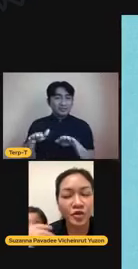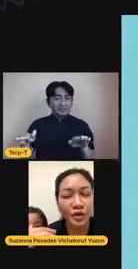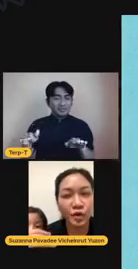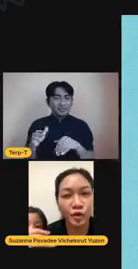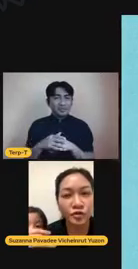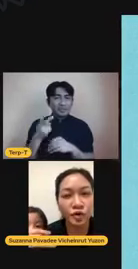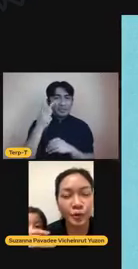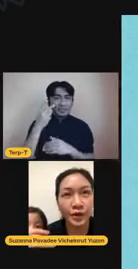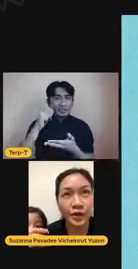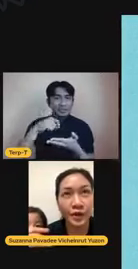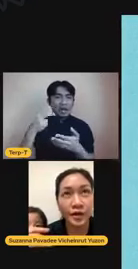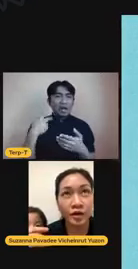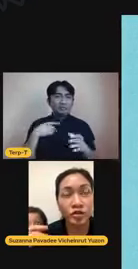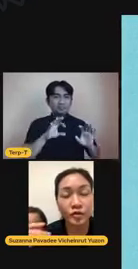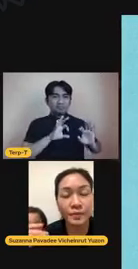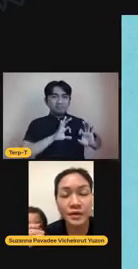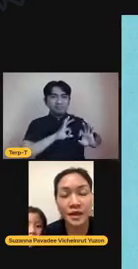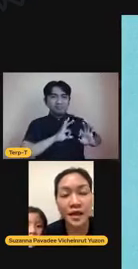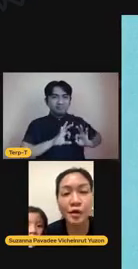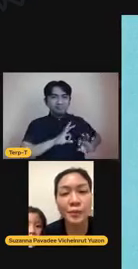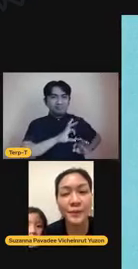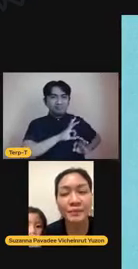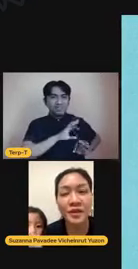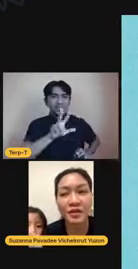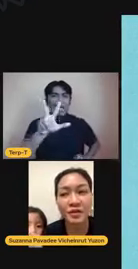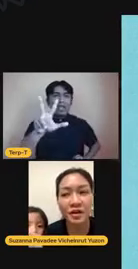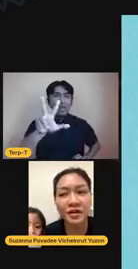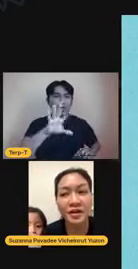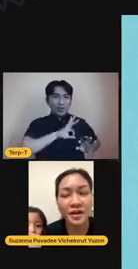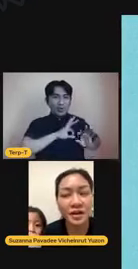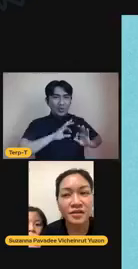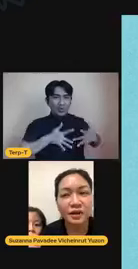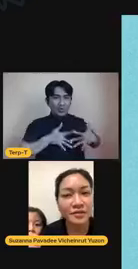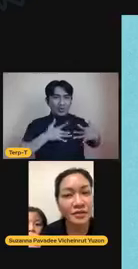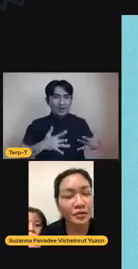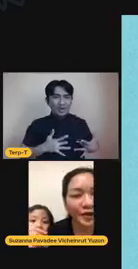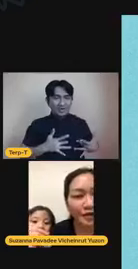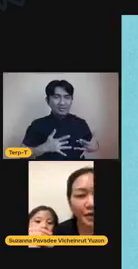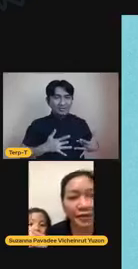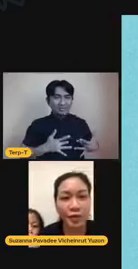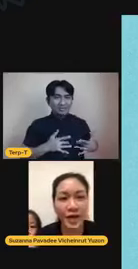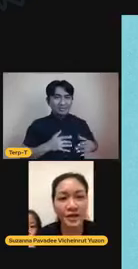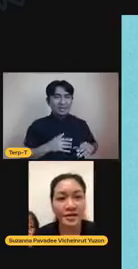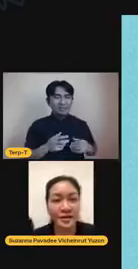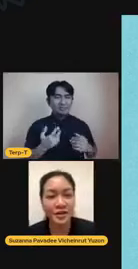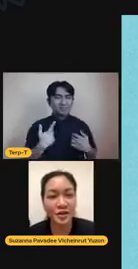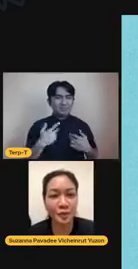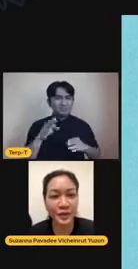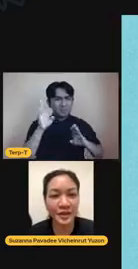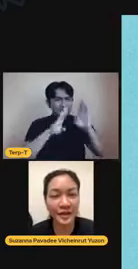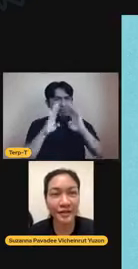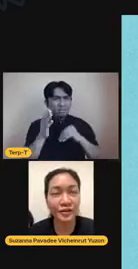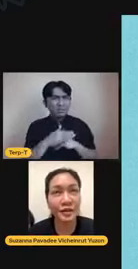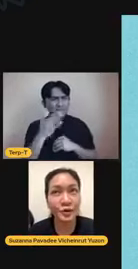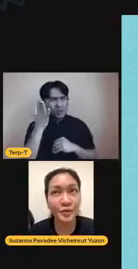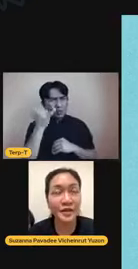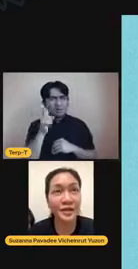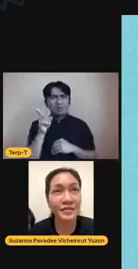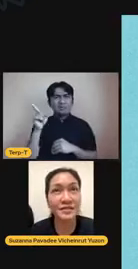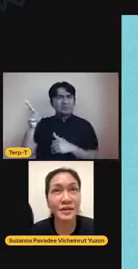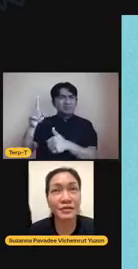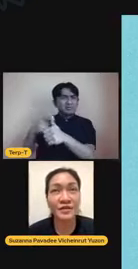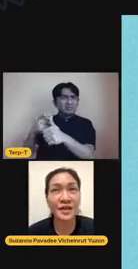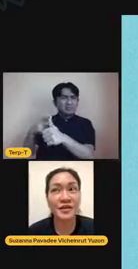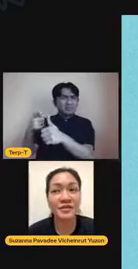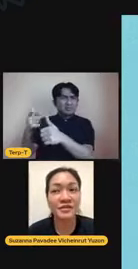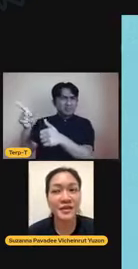she had 3 holes open and also a PDA open in her heart. So I was even wondering, like, why did the initial pedia or other